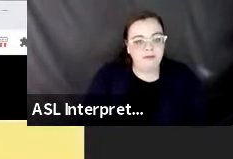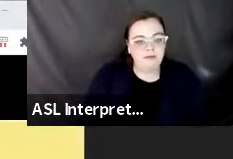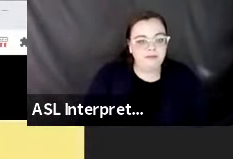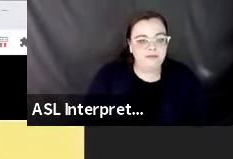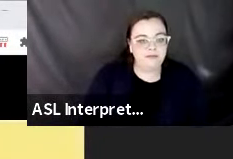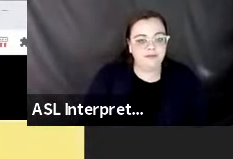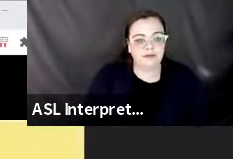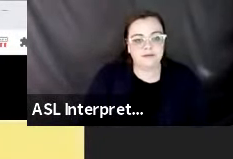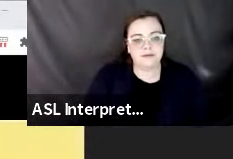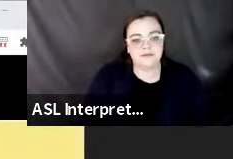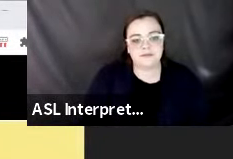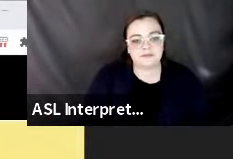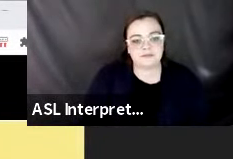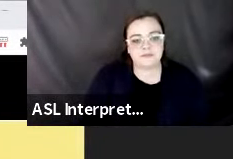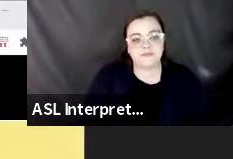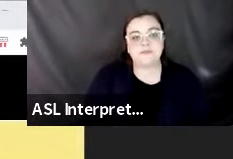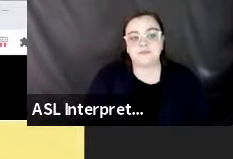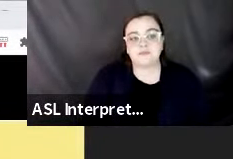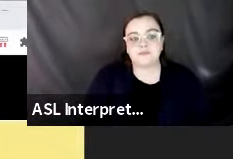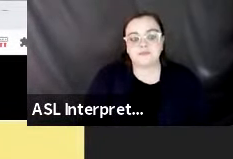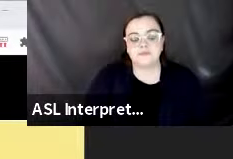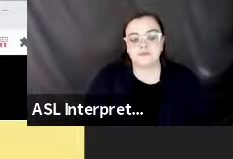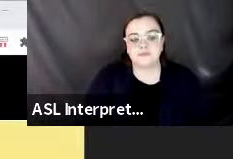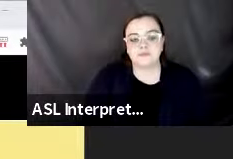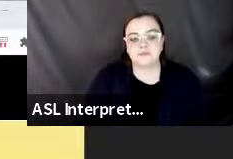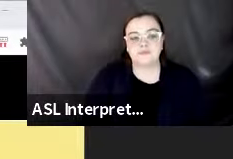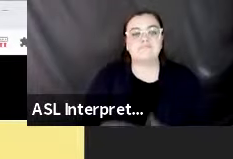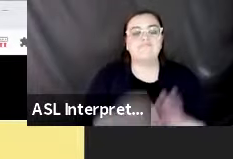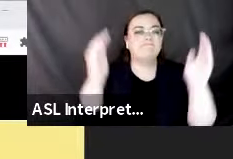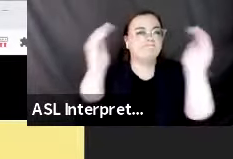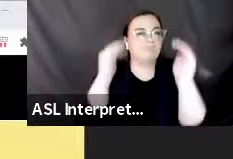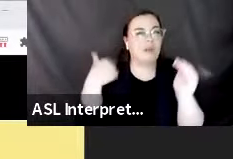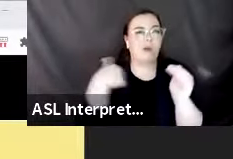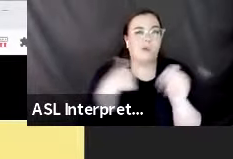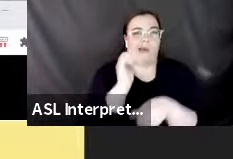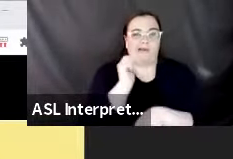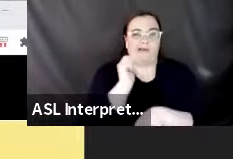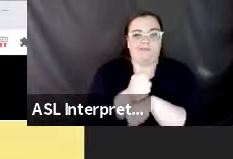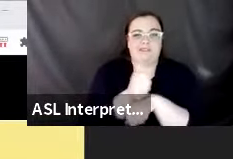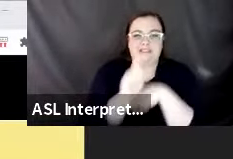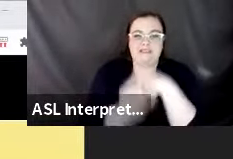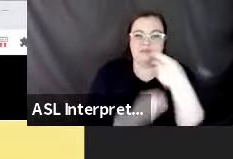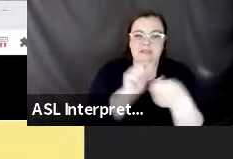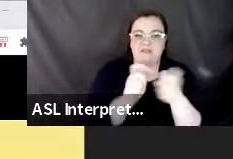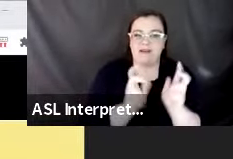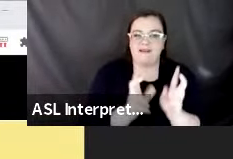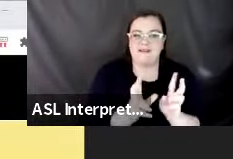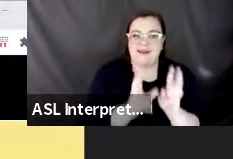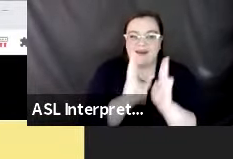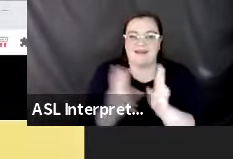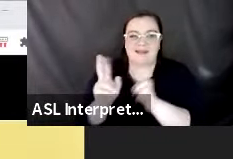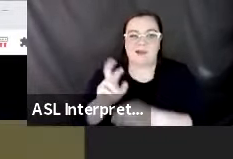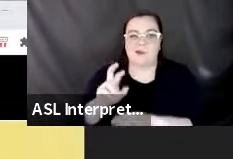Now, what we did is we created specific editing rules for the upfronts.